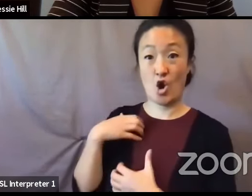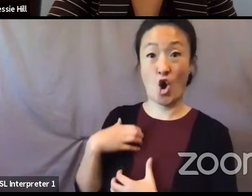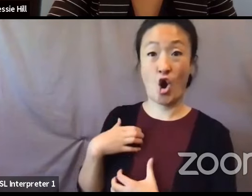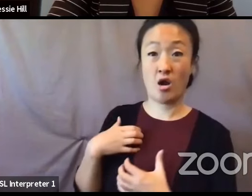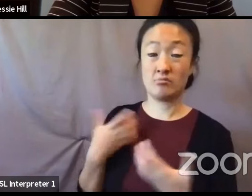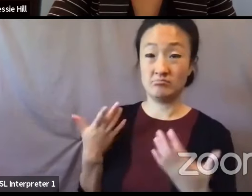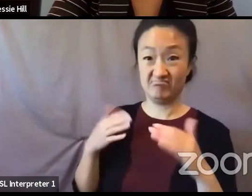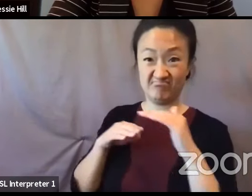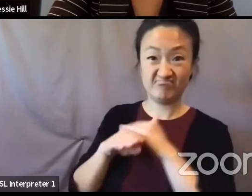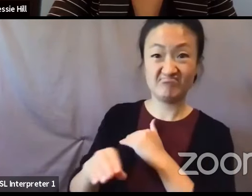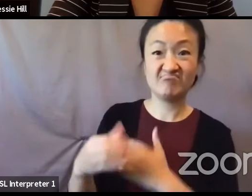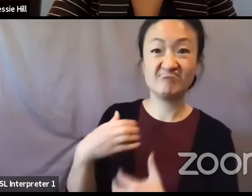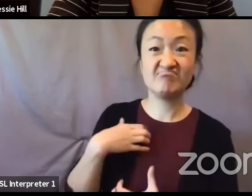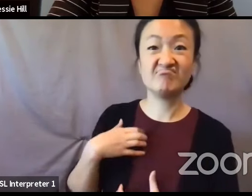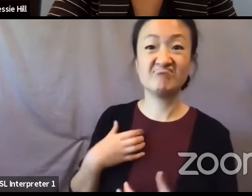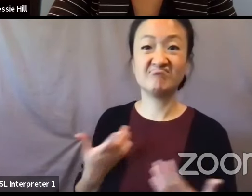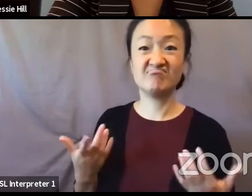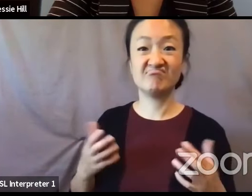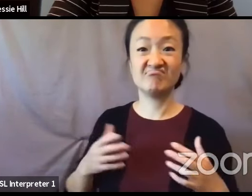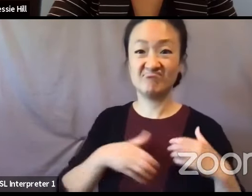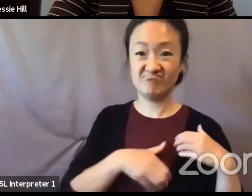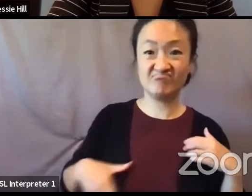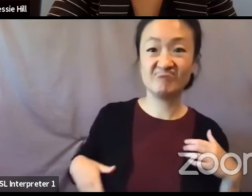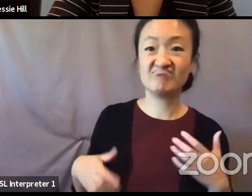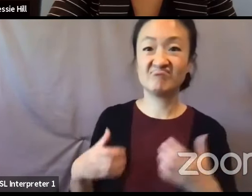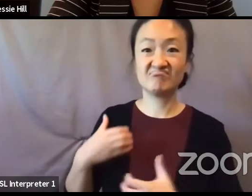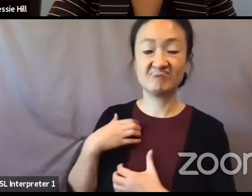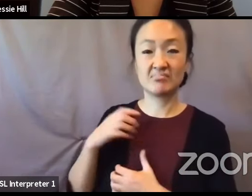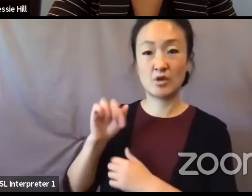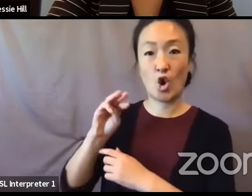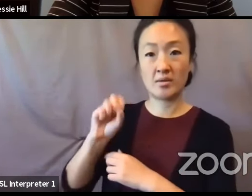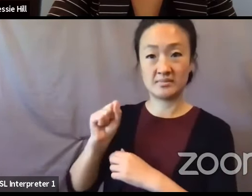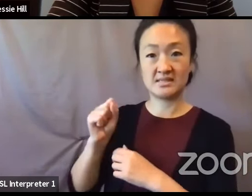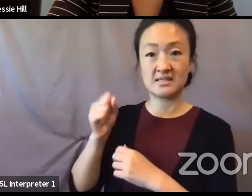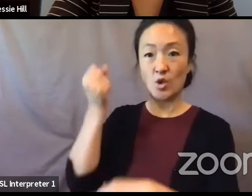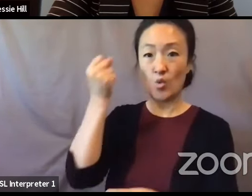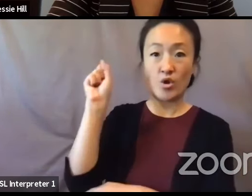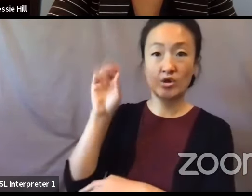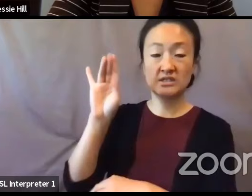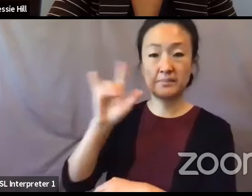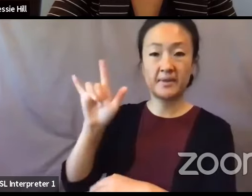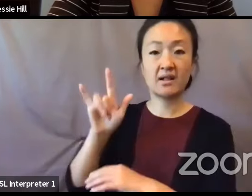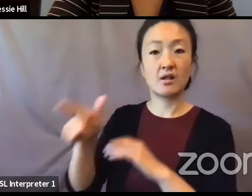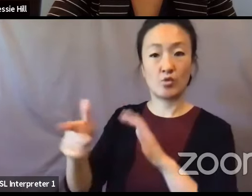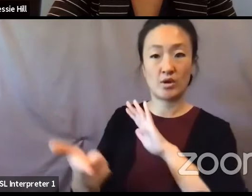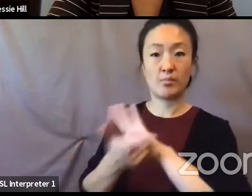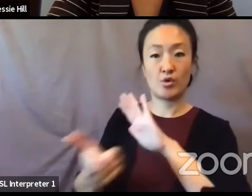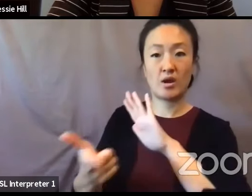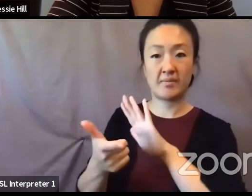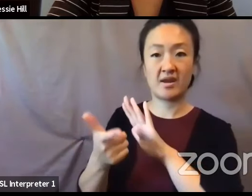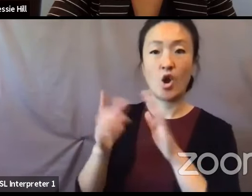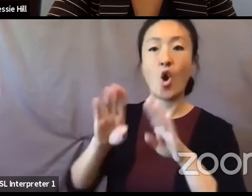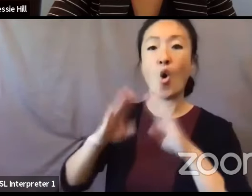arms to protest a bill that was going to prohibit open carry in the state.